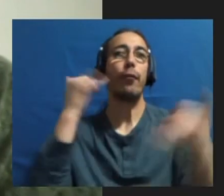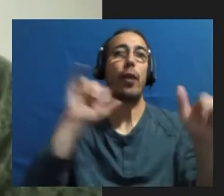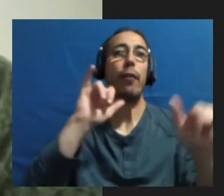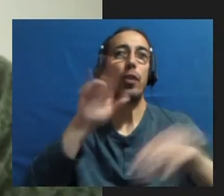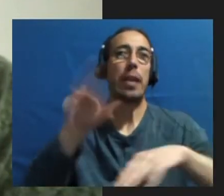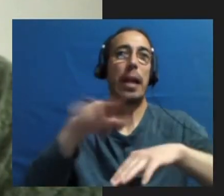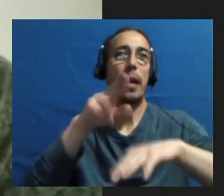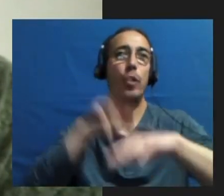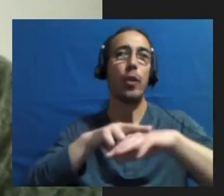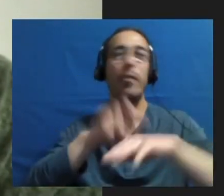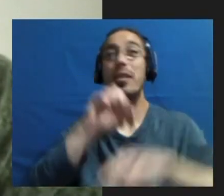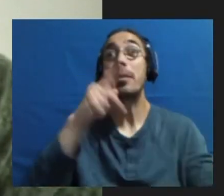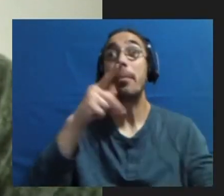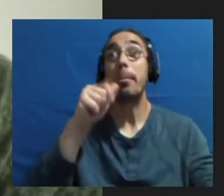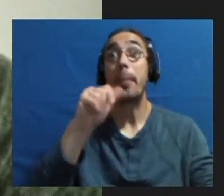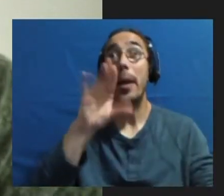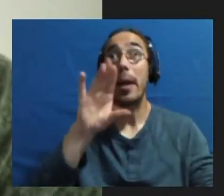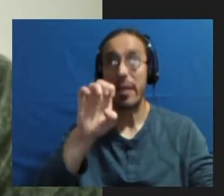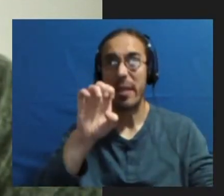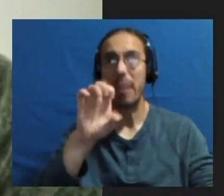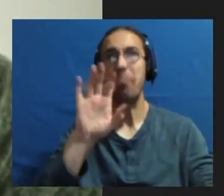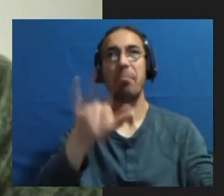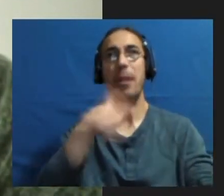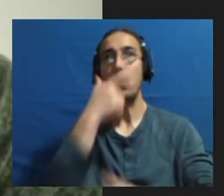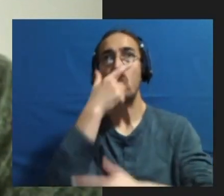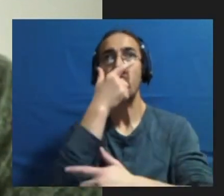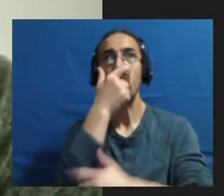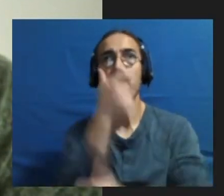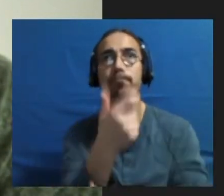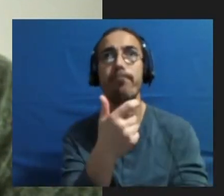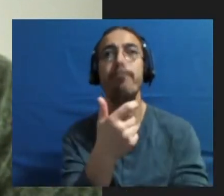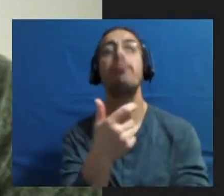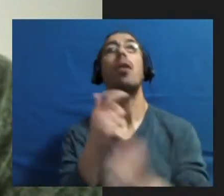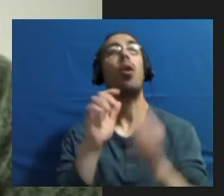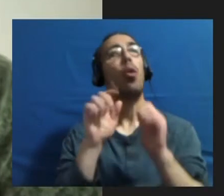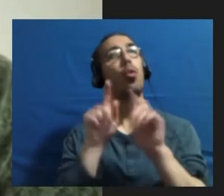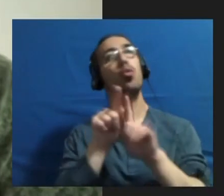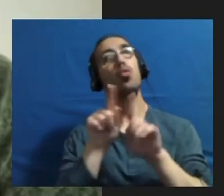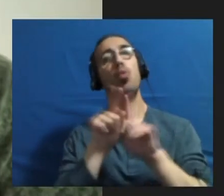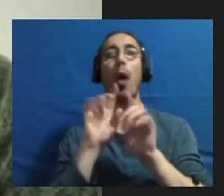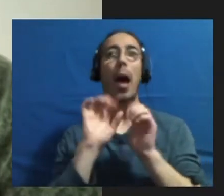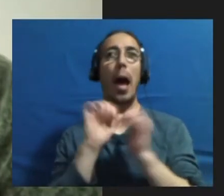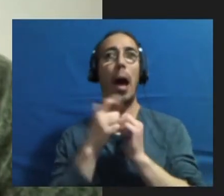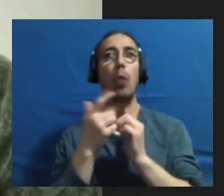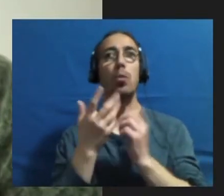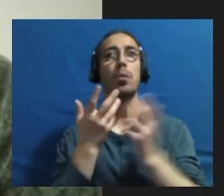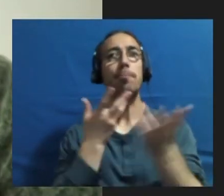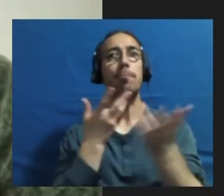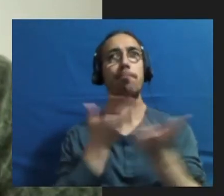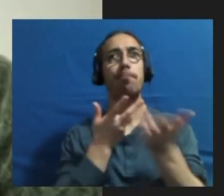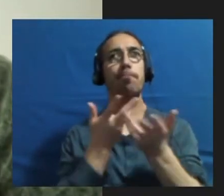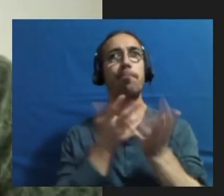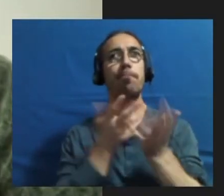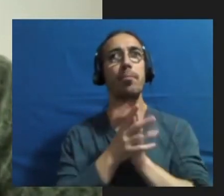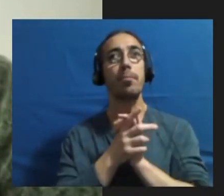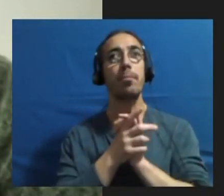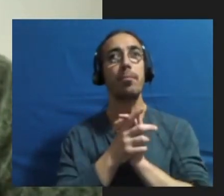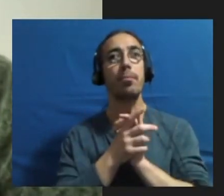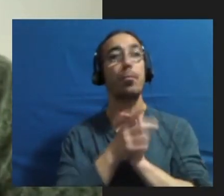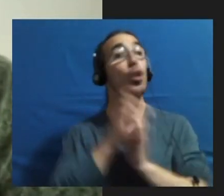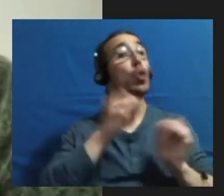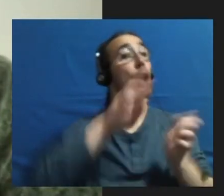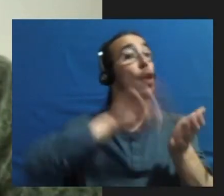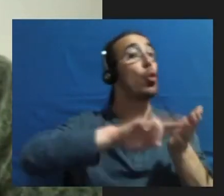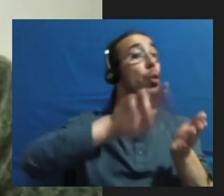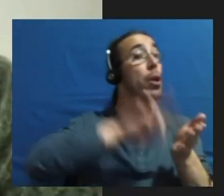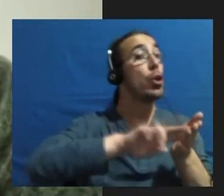appealing, and how you just you're able to look up one thing and that'll lead to